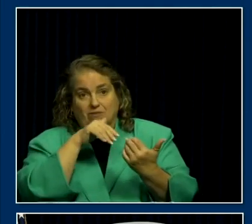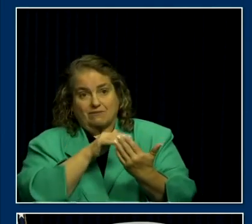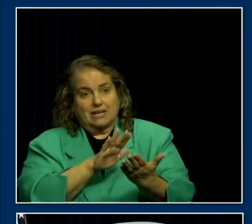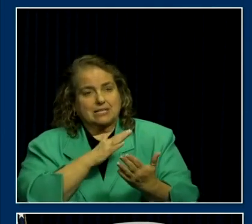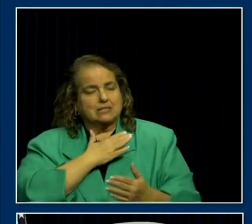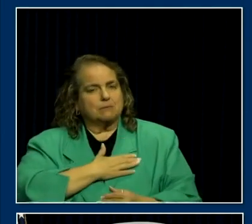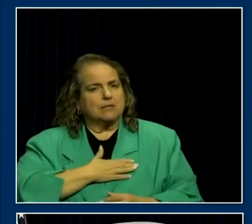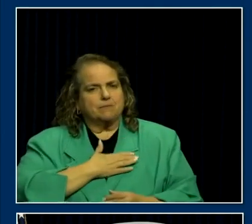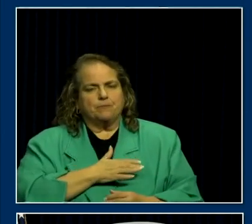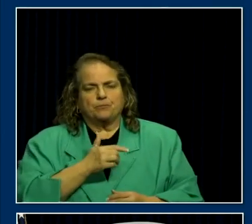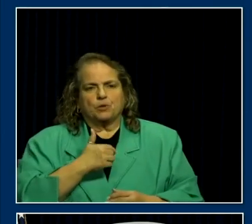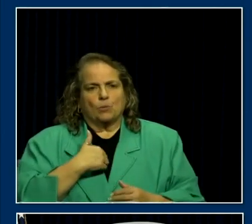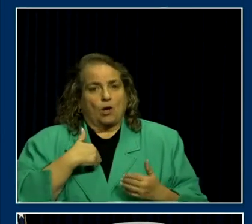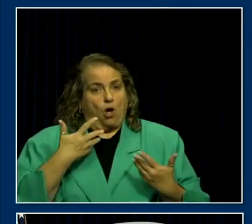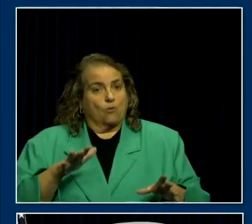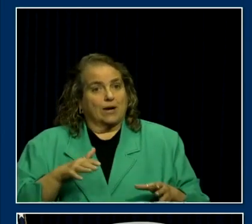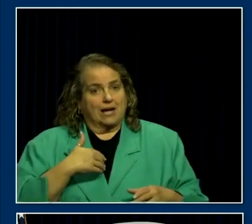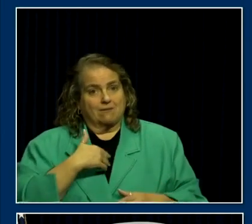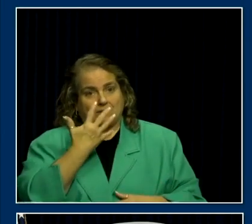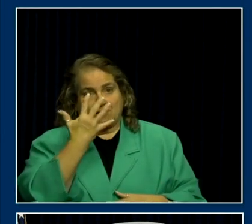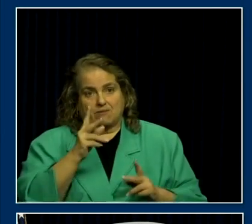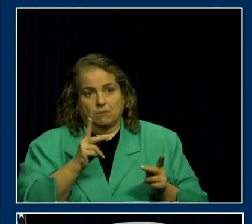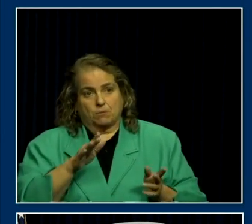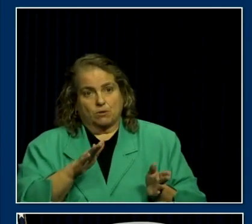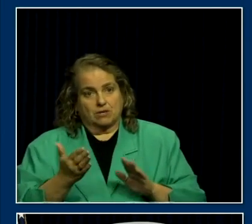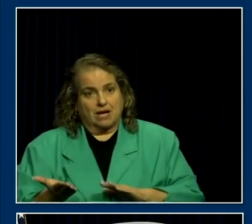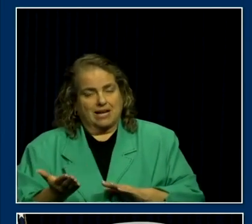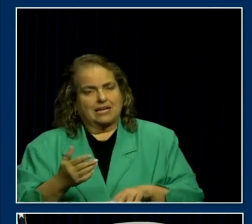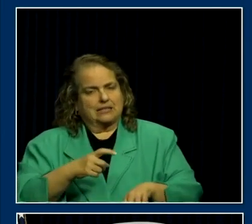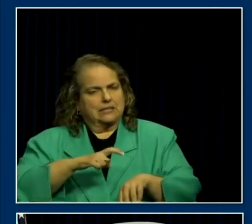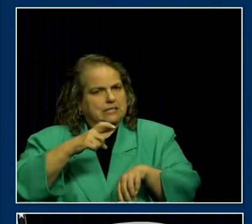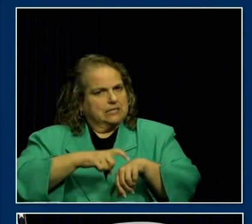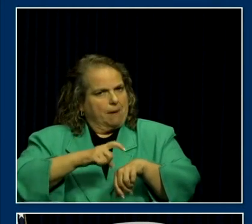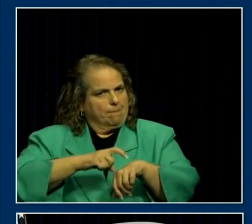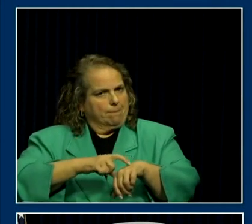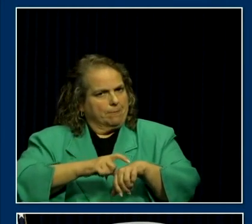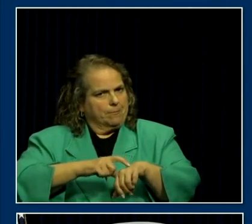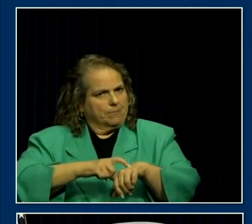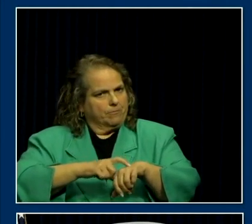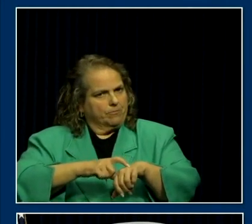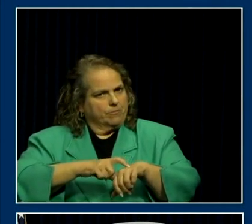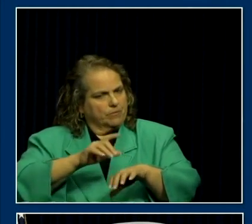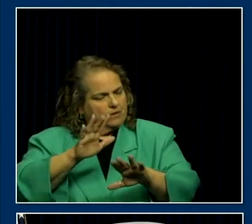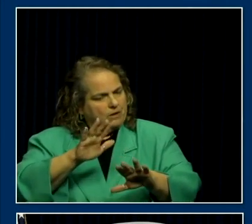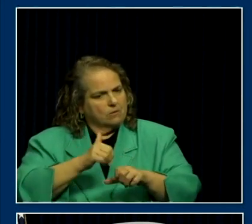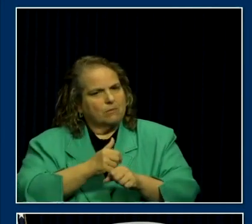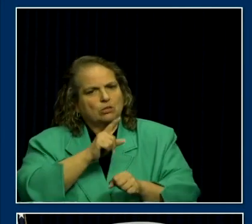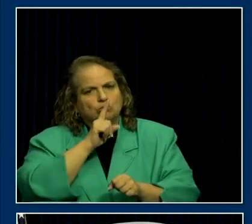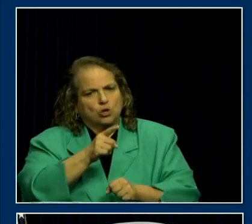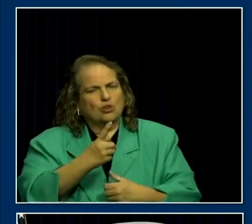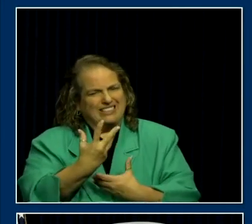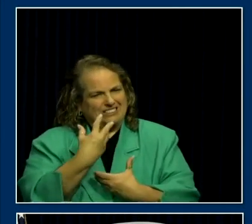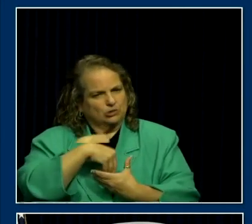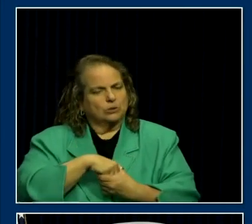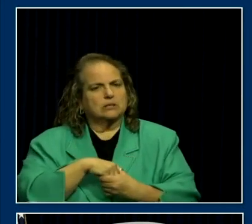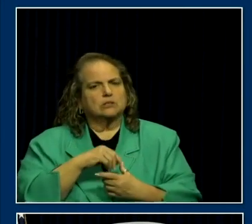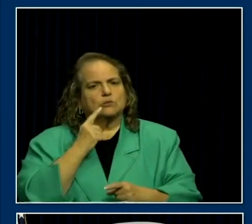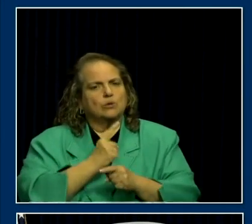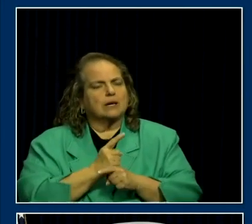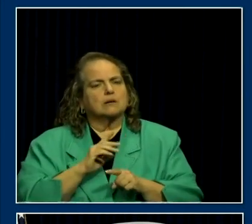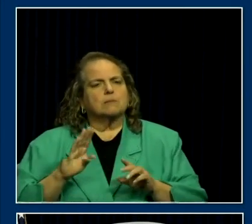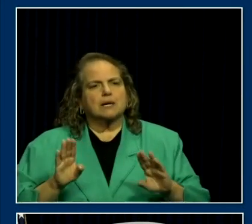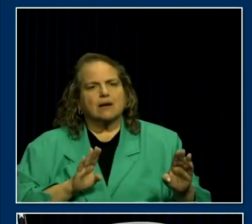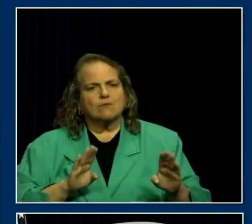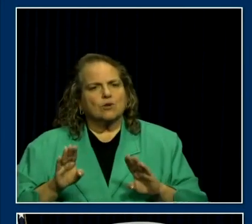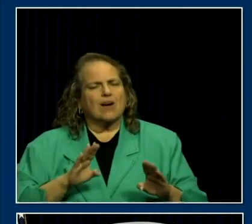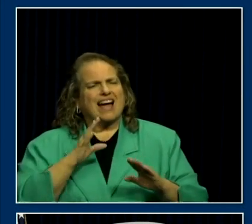and we've already lost 5 people. And it's time that we make sure that we internalize this type of behavior so that we